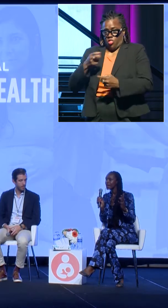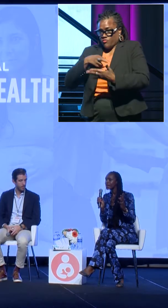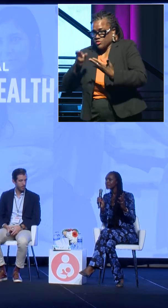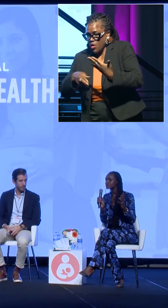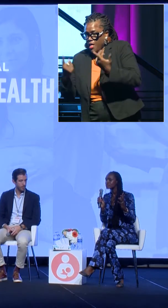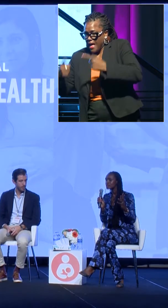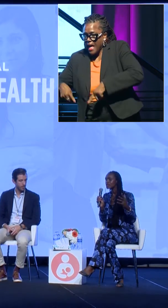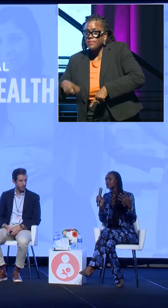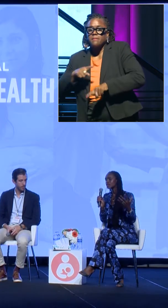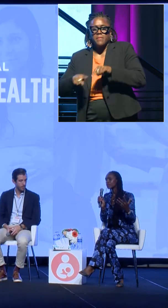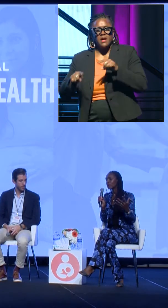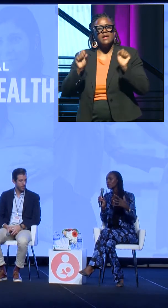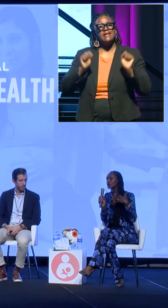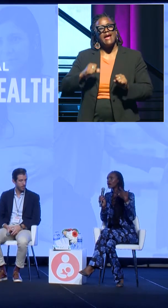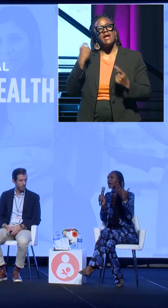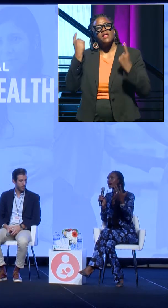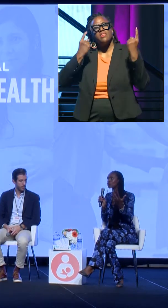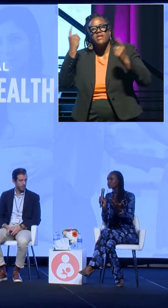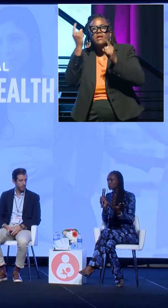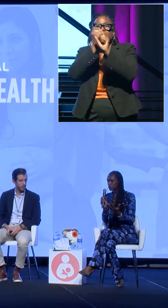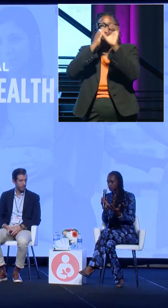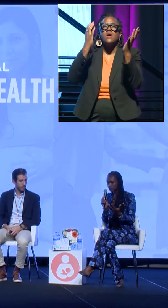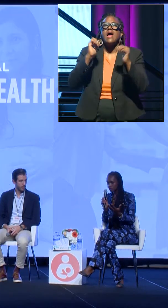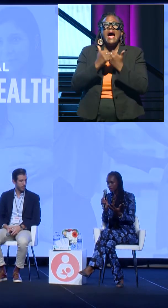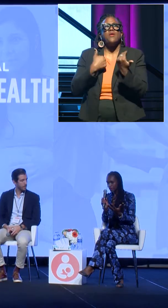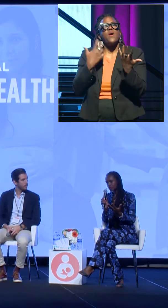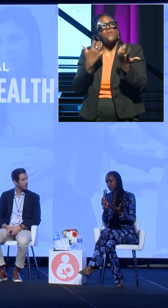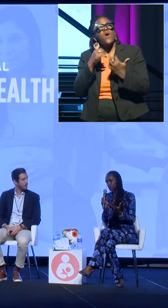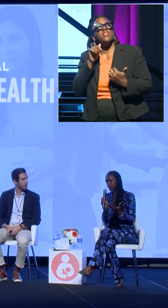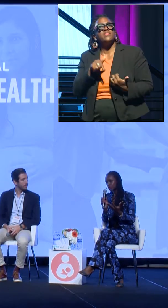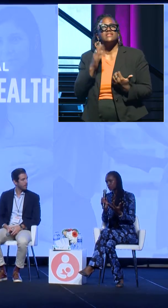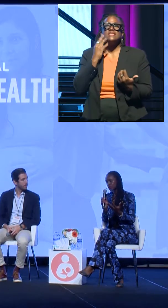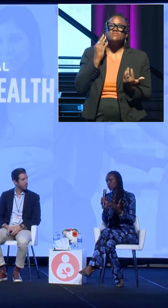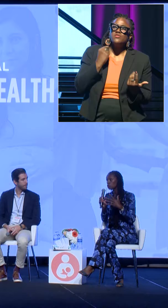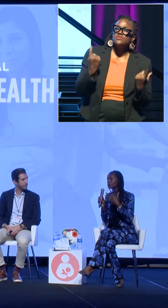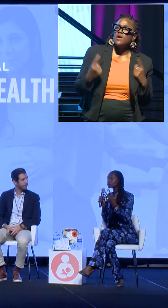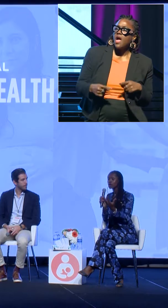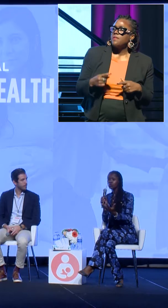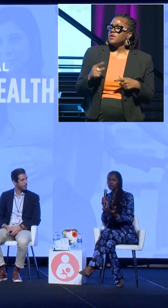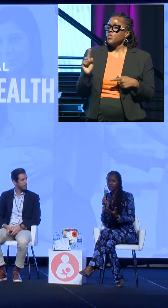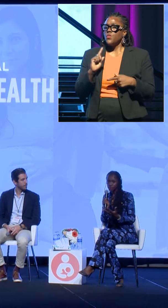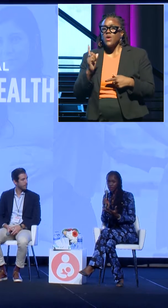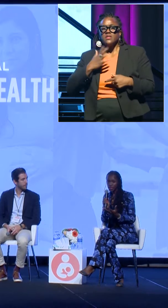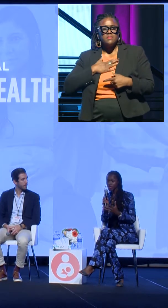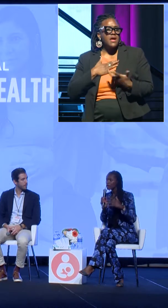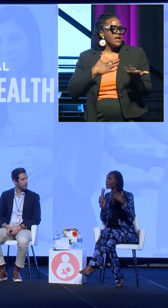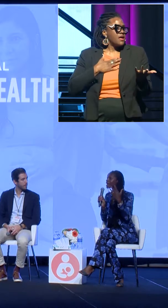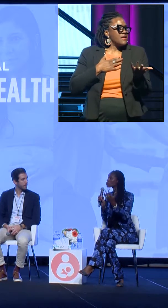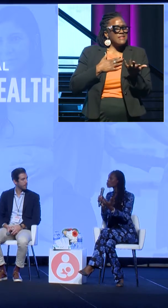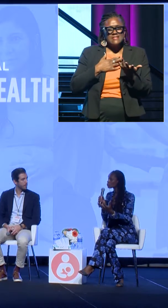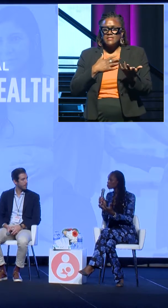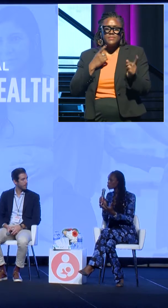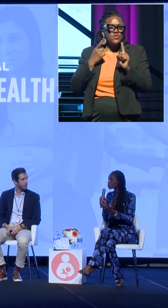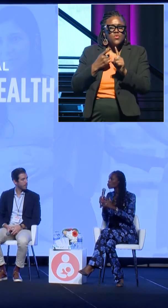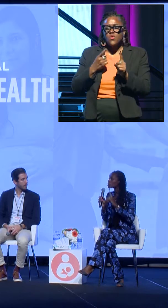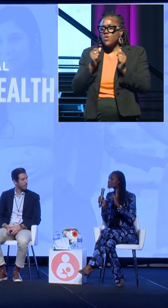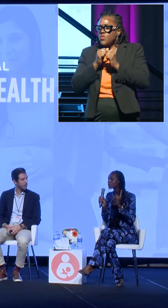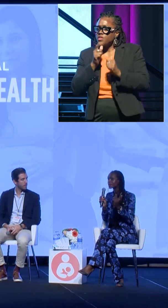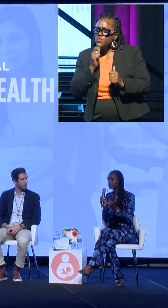we can think about how do I want to have this birth, right? Where do I want to be and with whom? What does